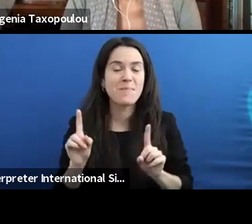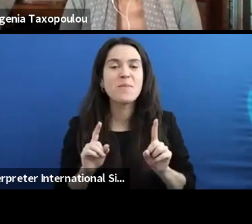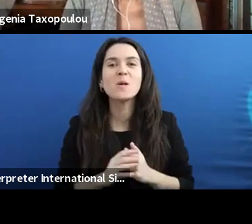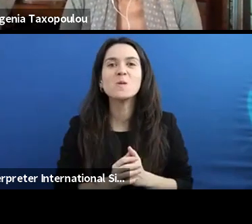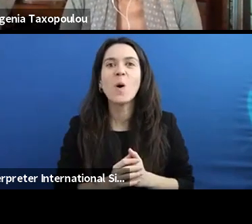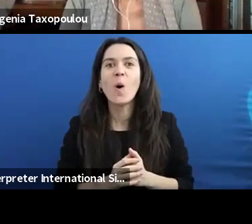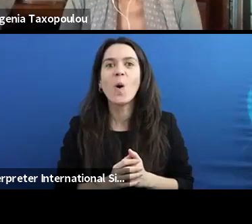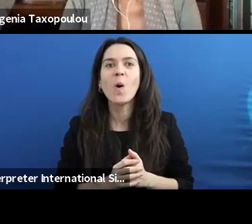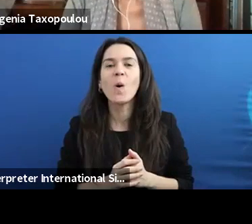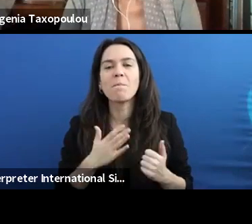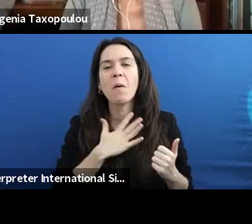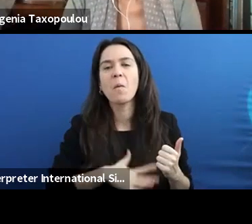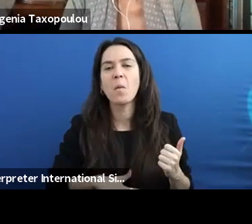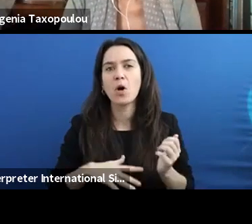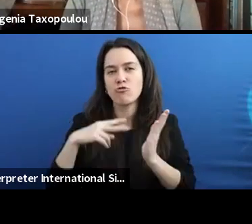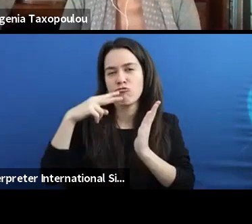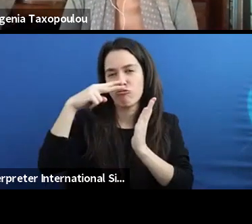read